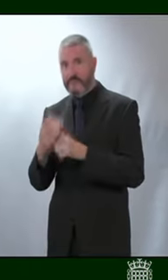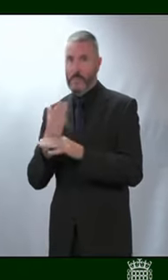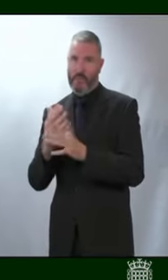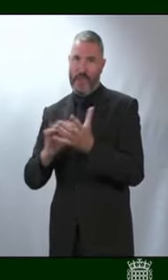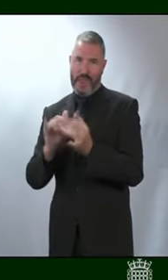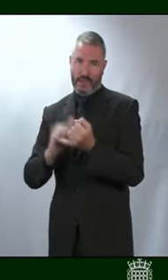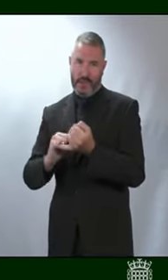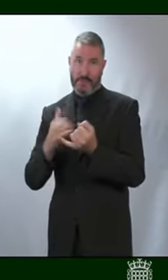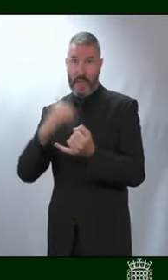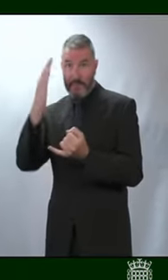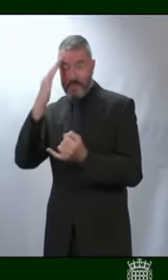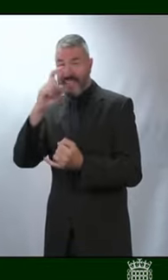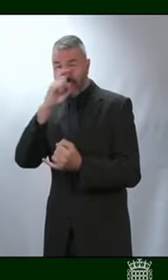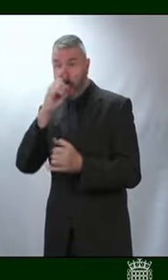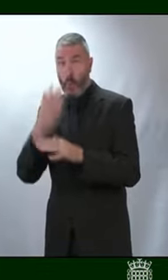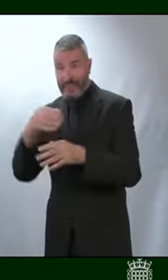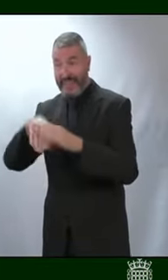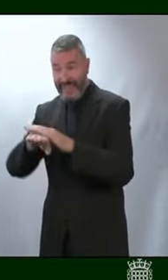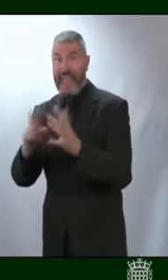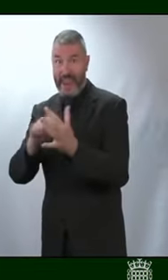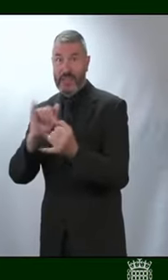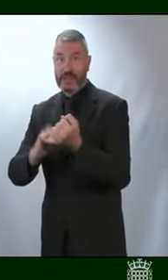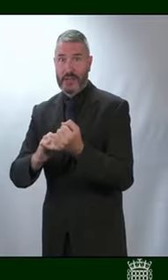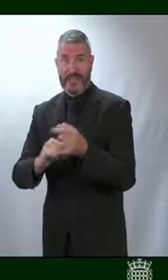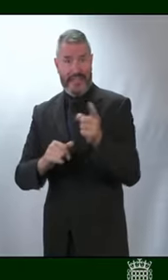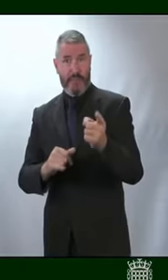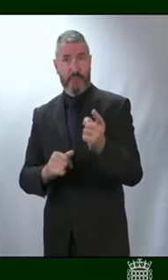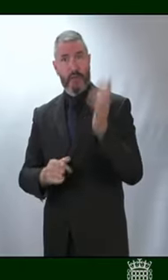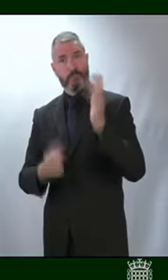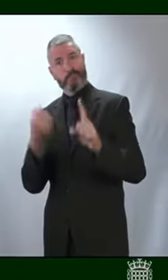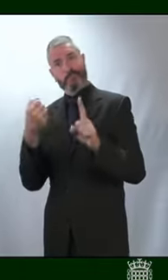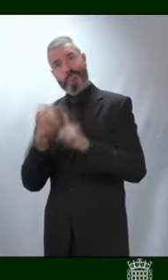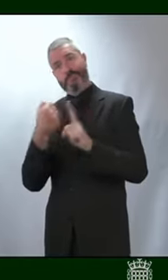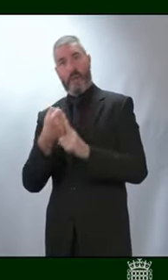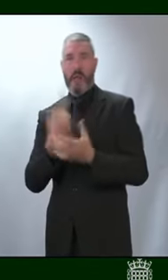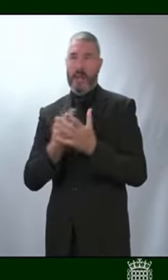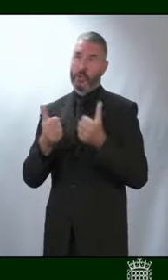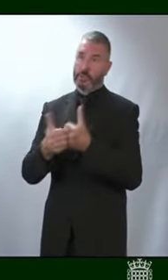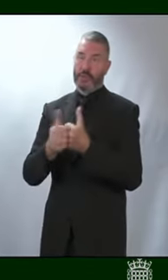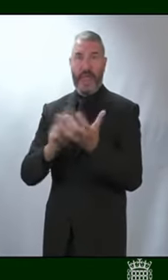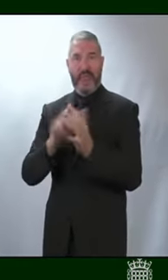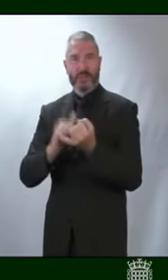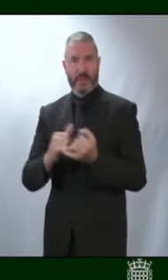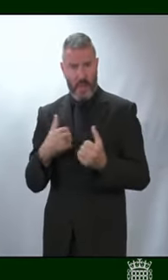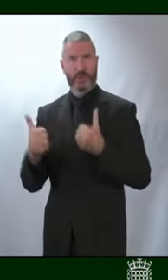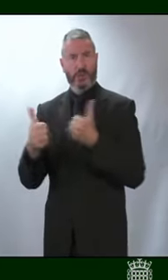NHS. My sister works for the NHS. So I'm not going to take lectures from the Prime Minister on supporting the NHS.